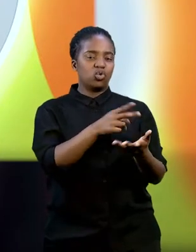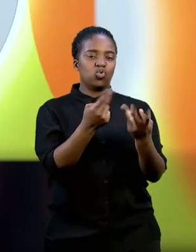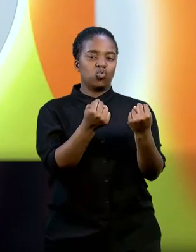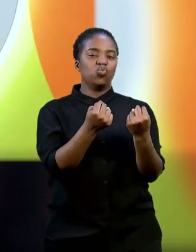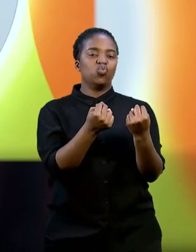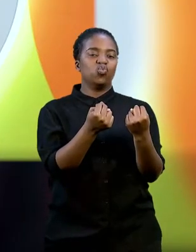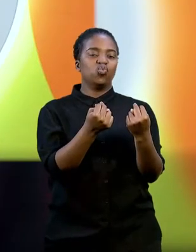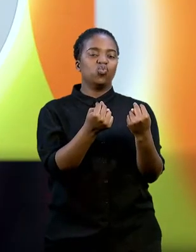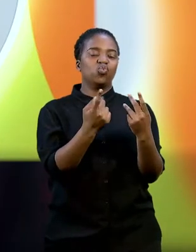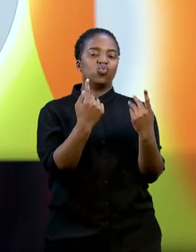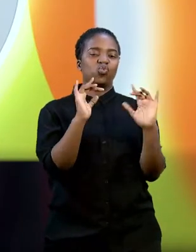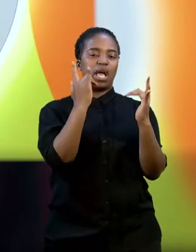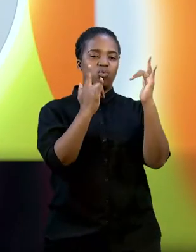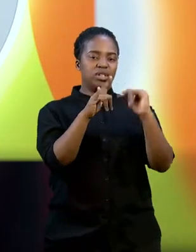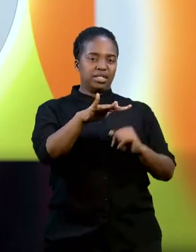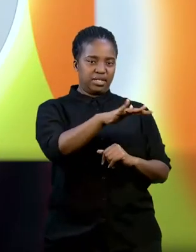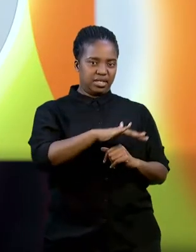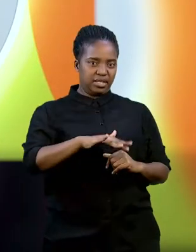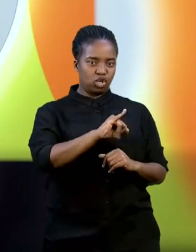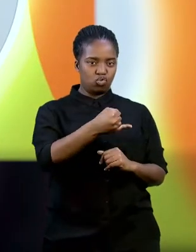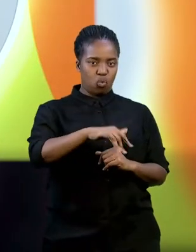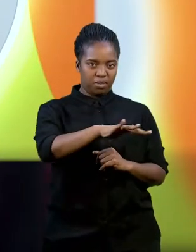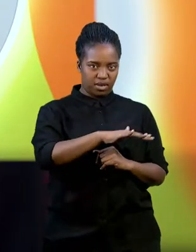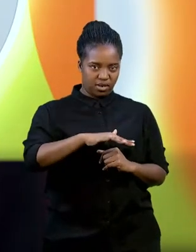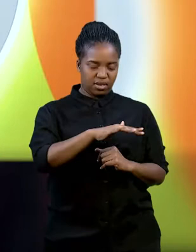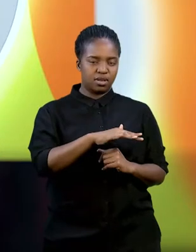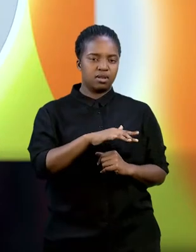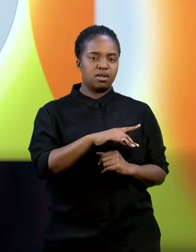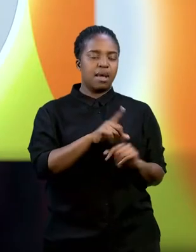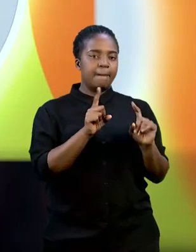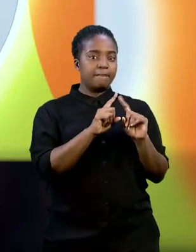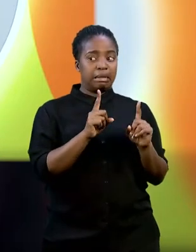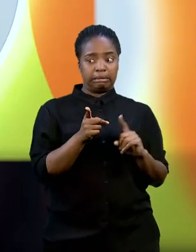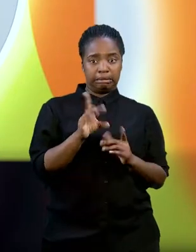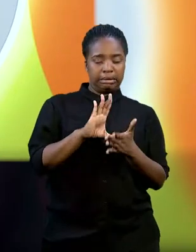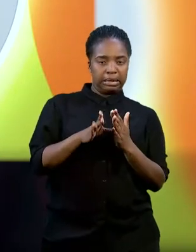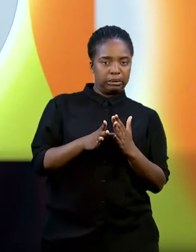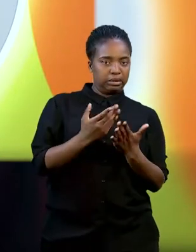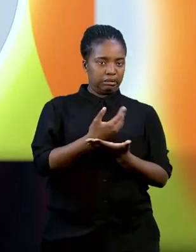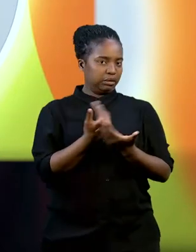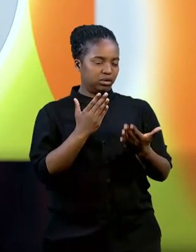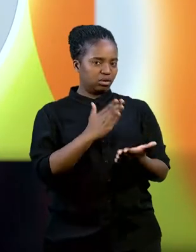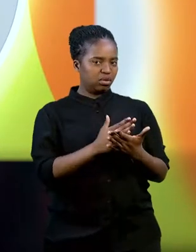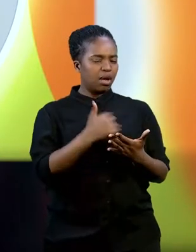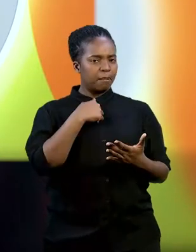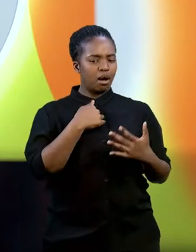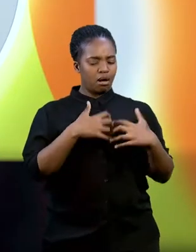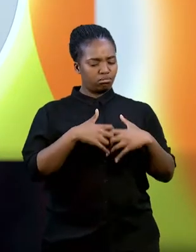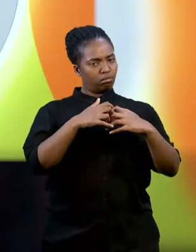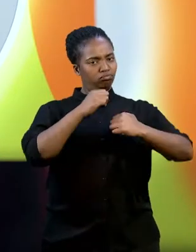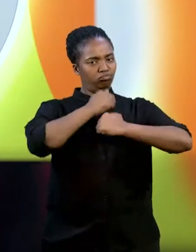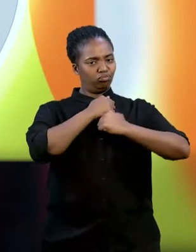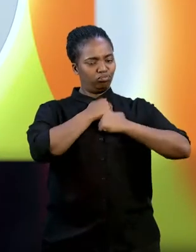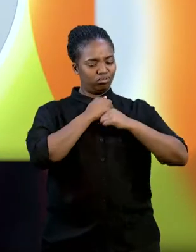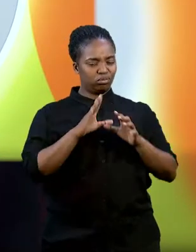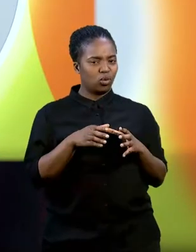ya Newtown but ga re na batho ba tshwanang le lona and-e ga re tsebe gore ba tla kgona na re re no let's form a new